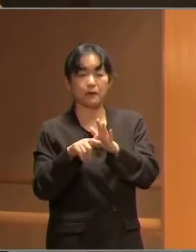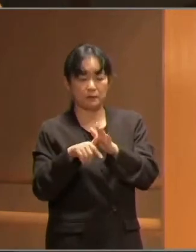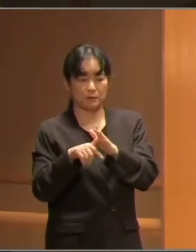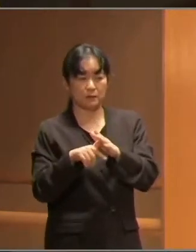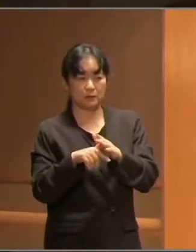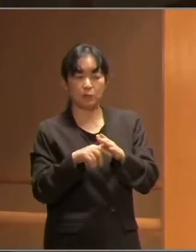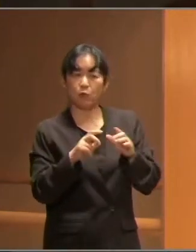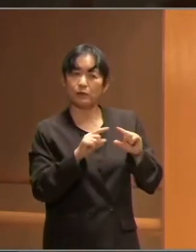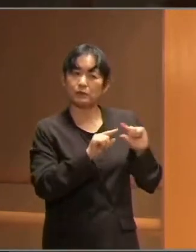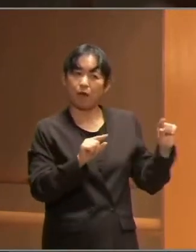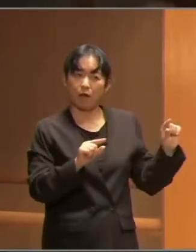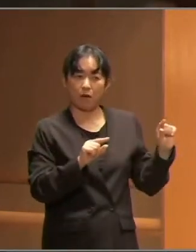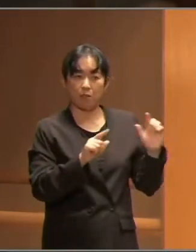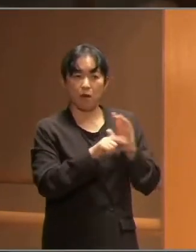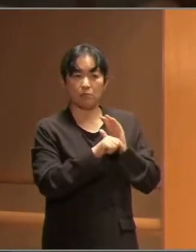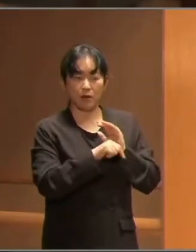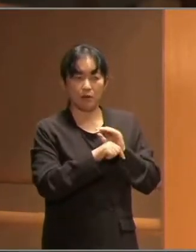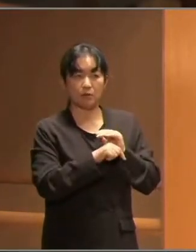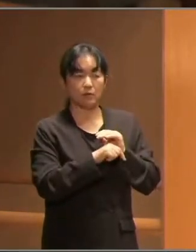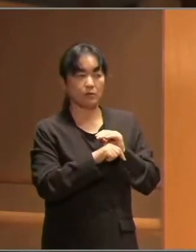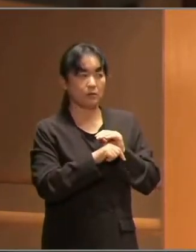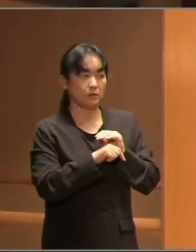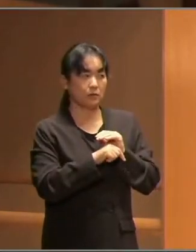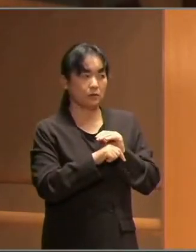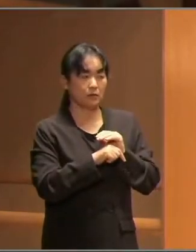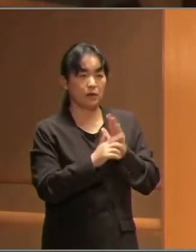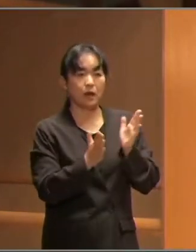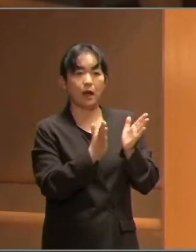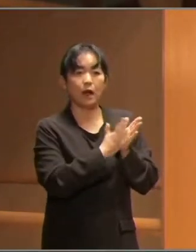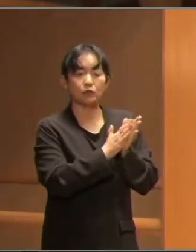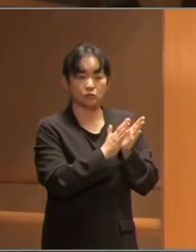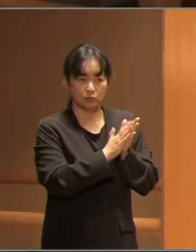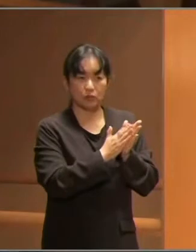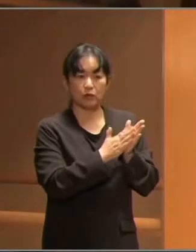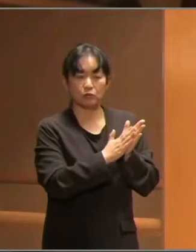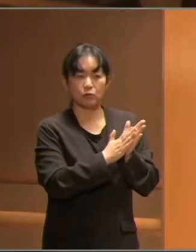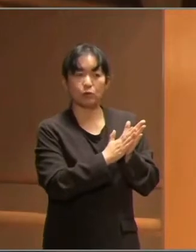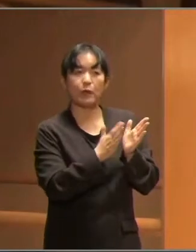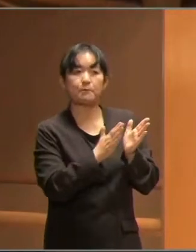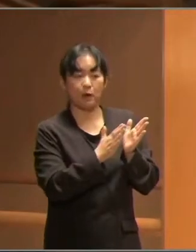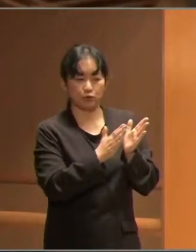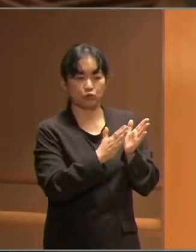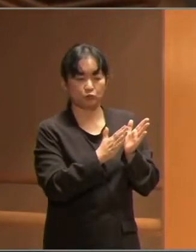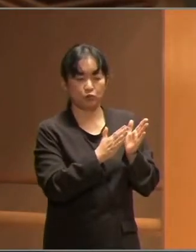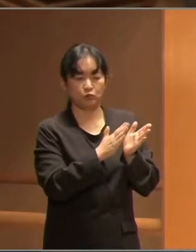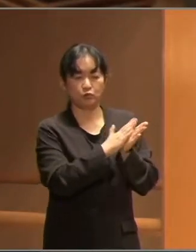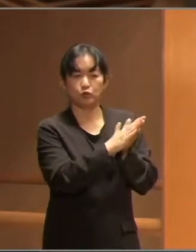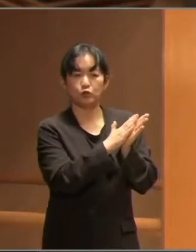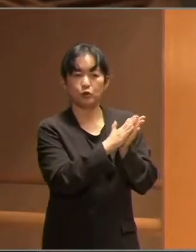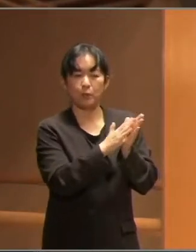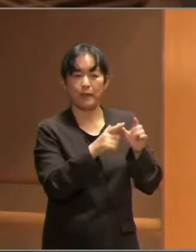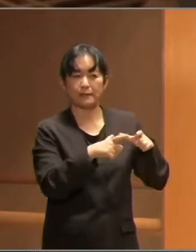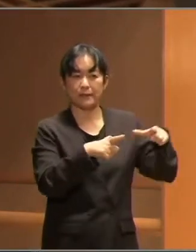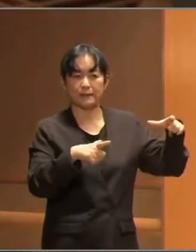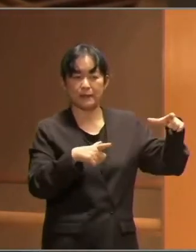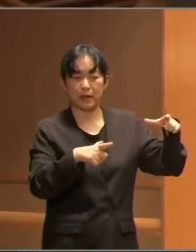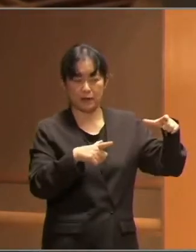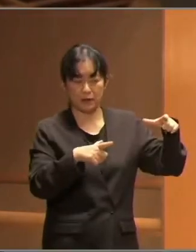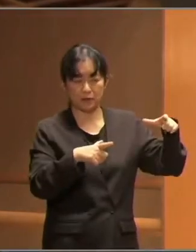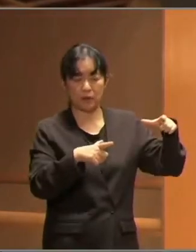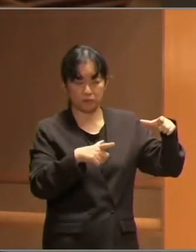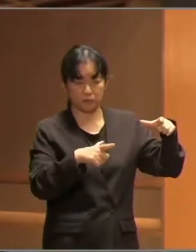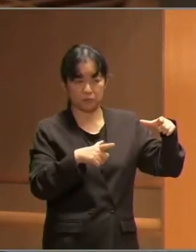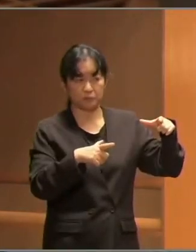are using the metal board. However, if you are using the wooden board,